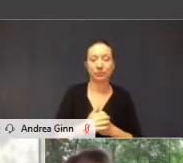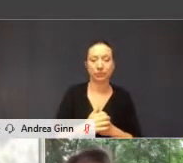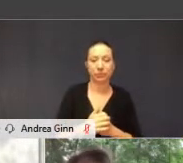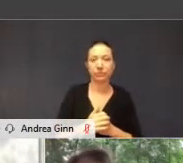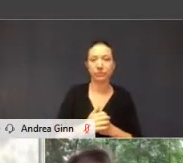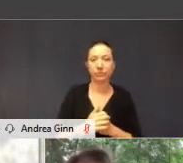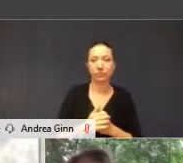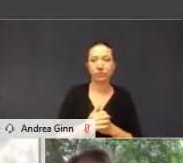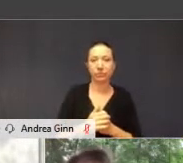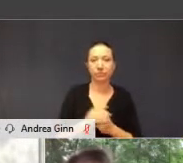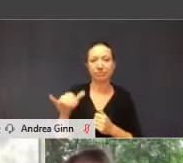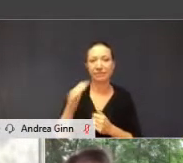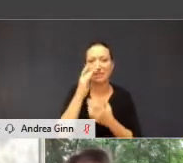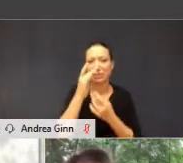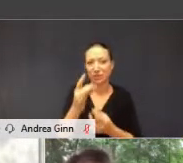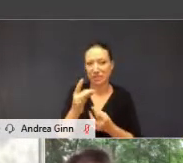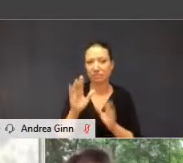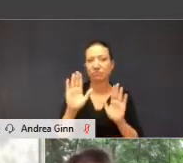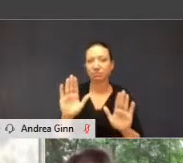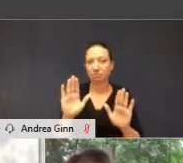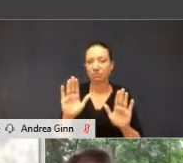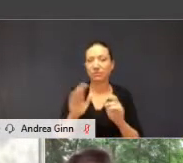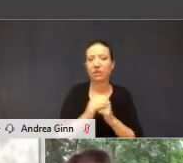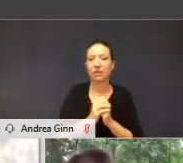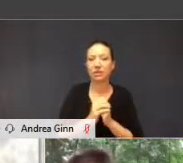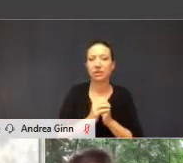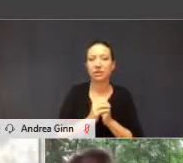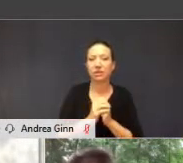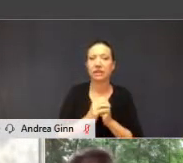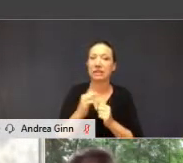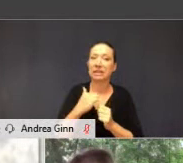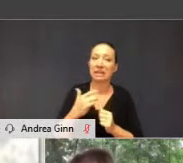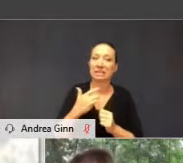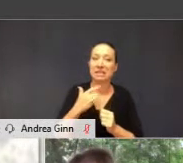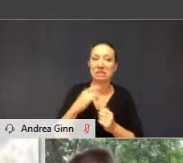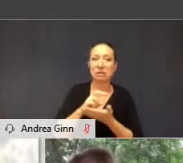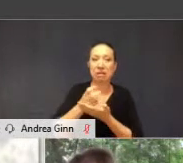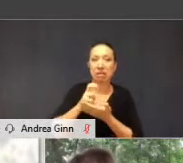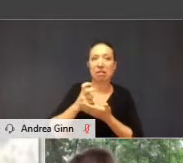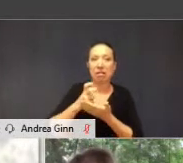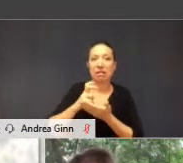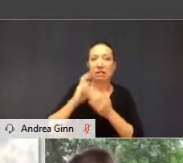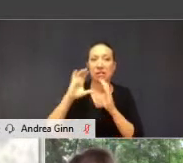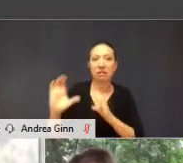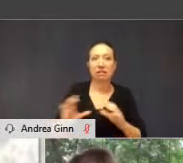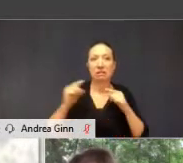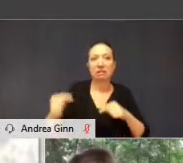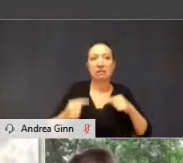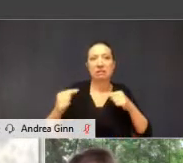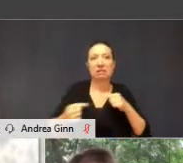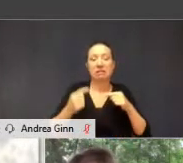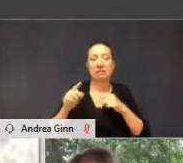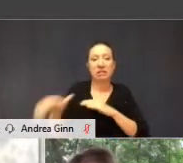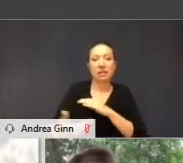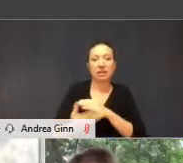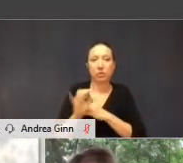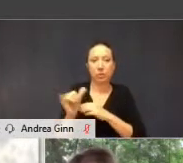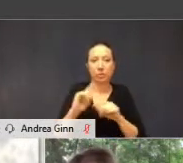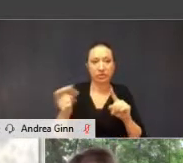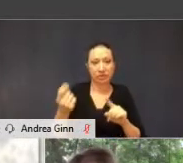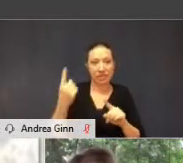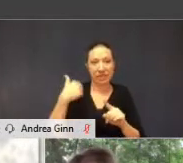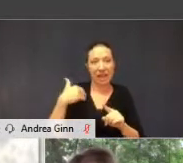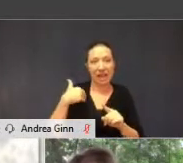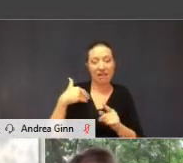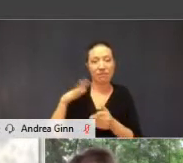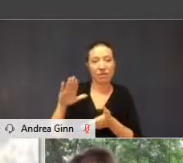is really interesting. This keeps me up at night too, and you can help me with this. But there is a provider relief fund,